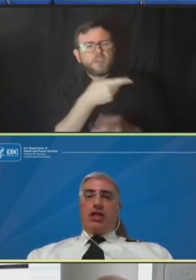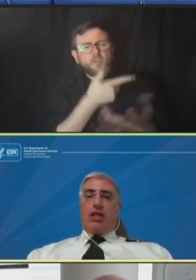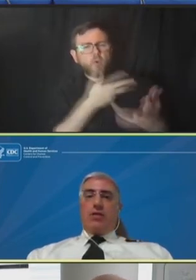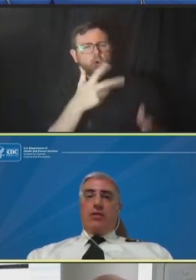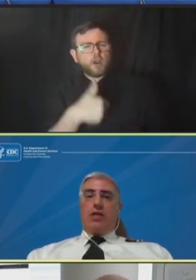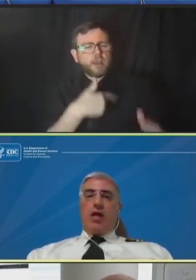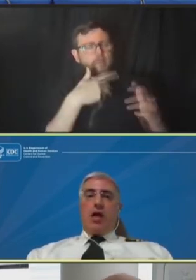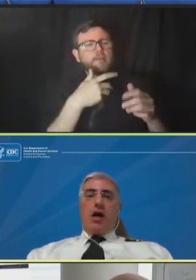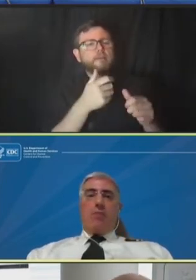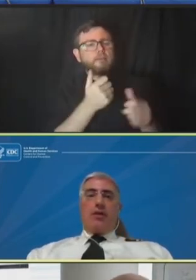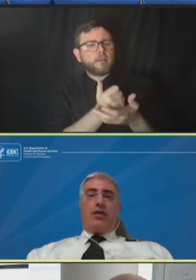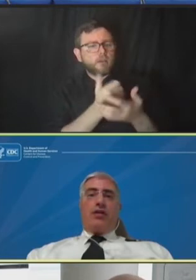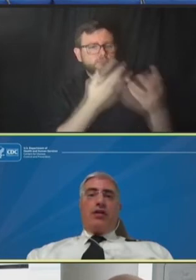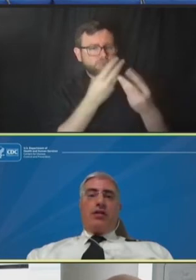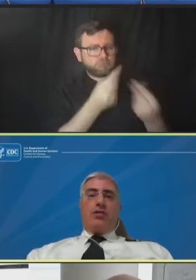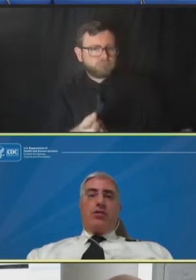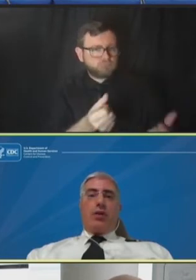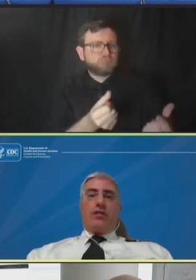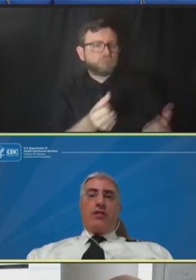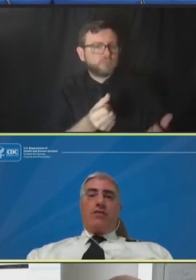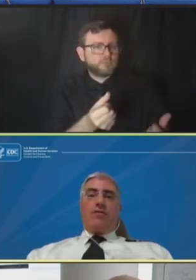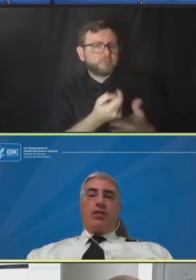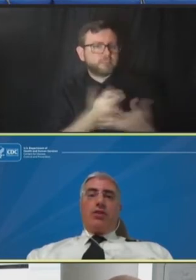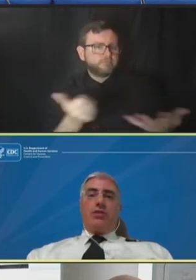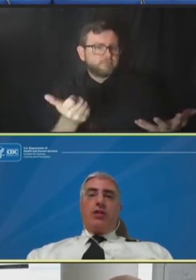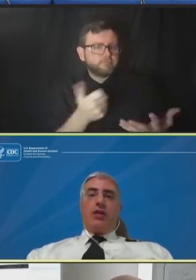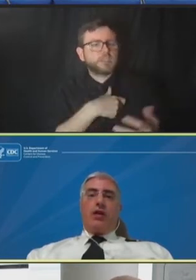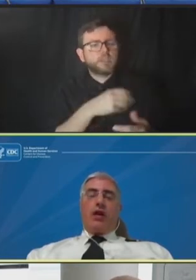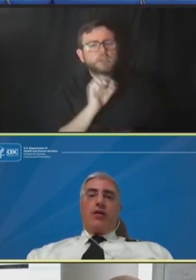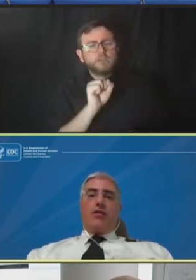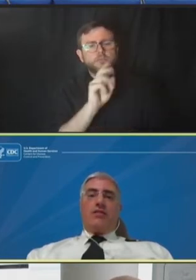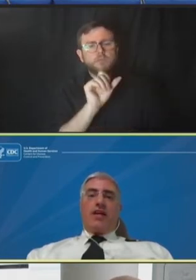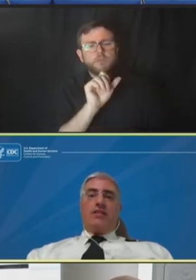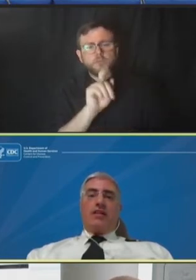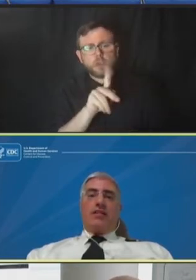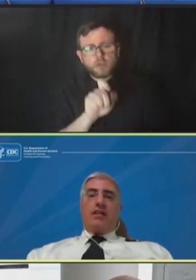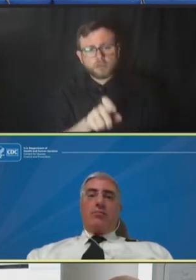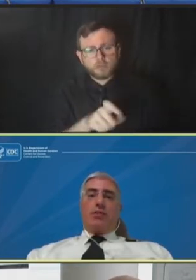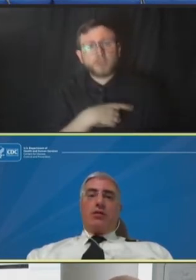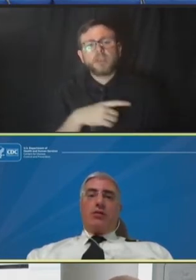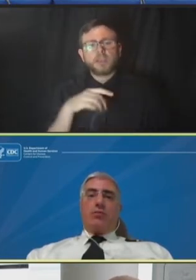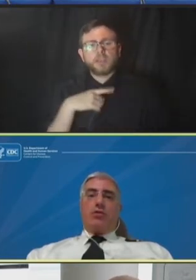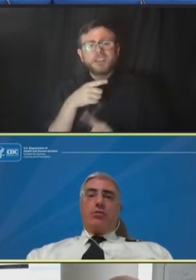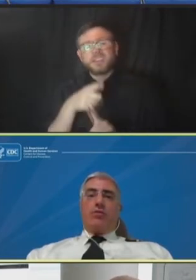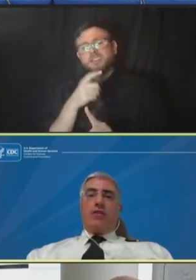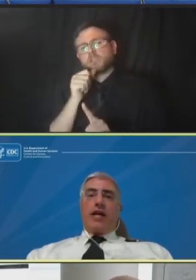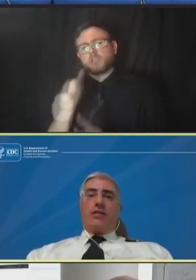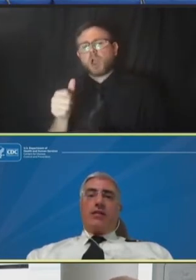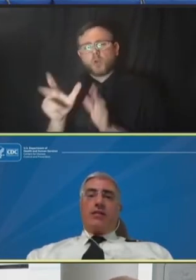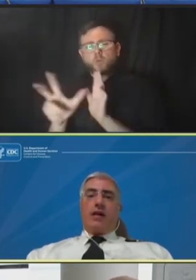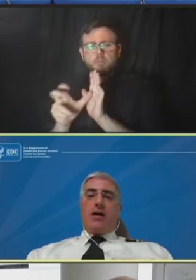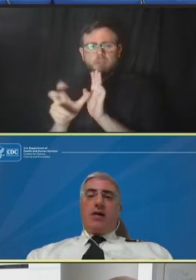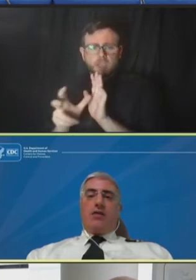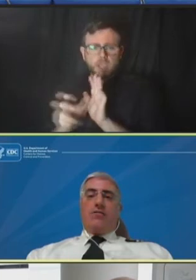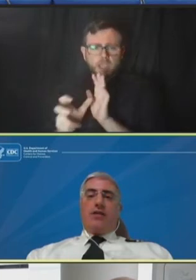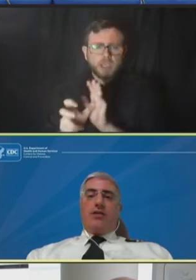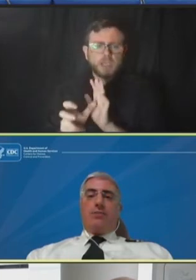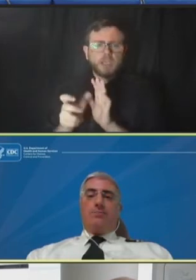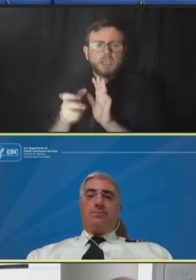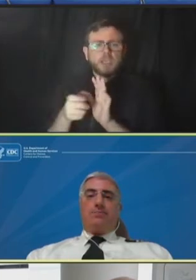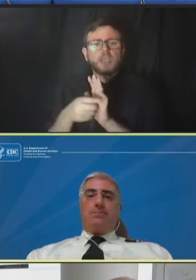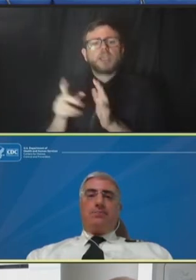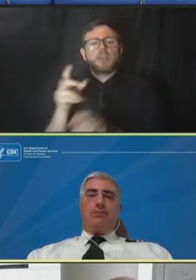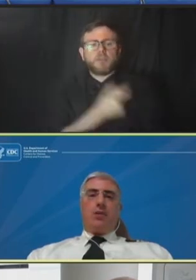like Jynneos, but there is historic precedent for using these vaccines as a post-exposure prophylaxis